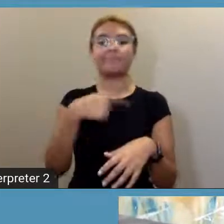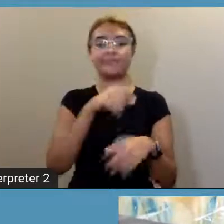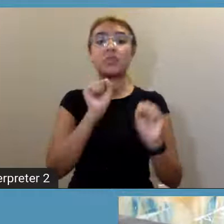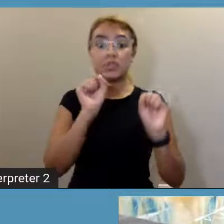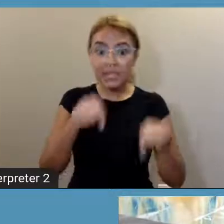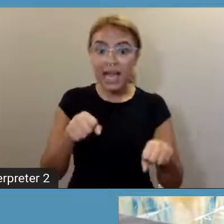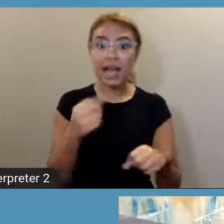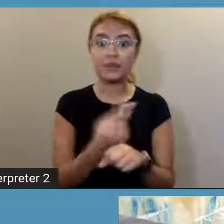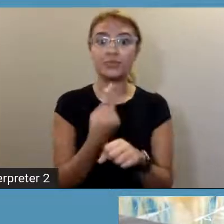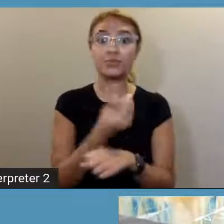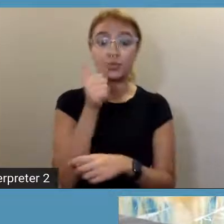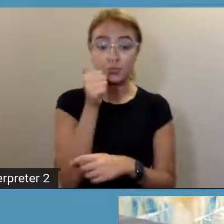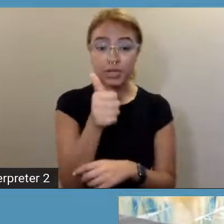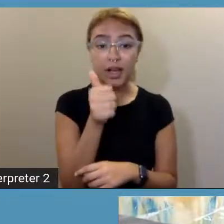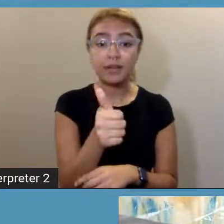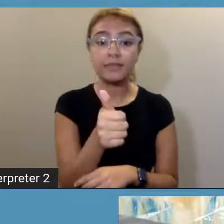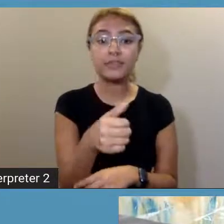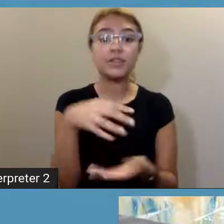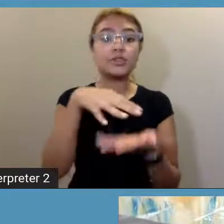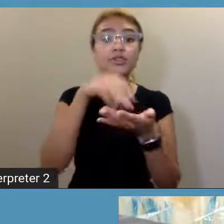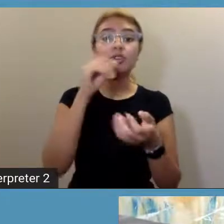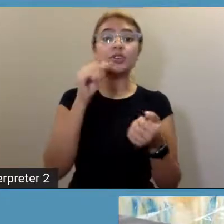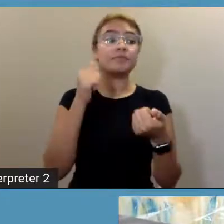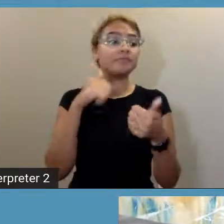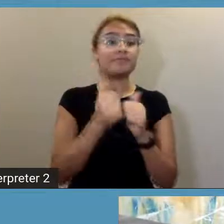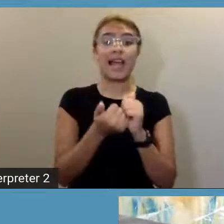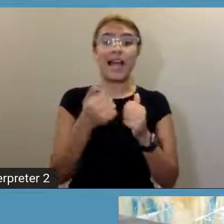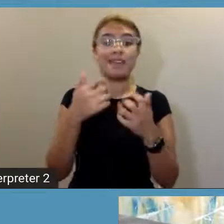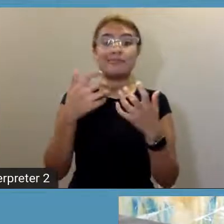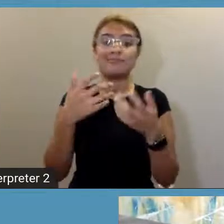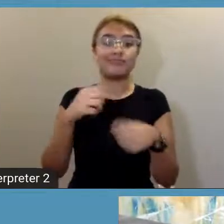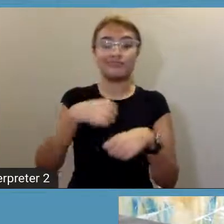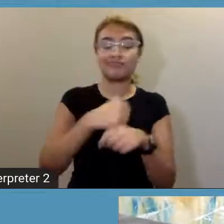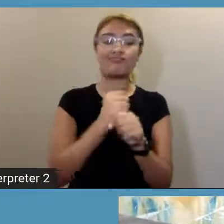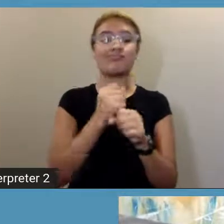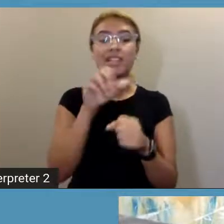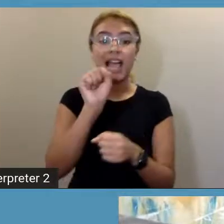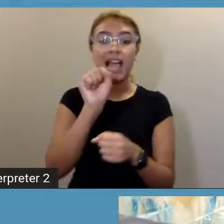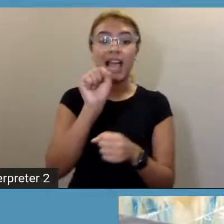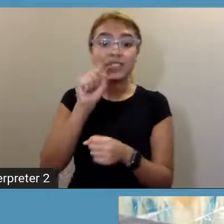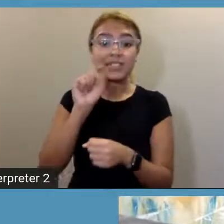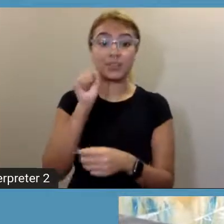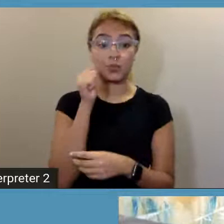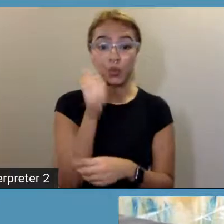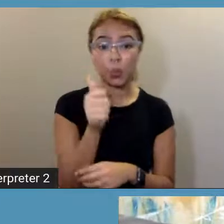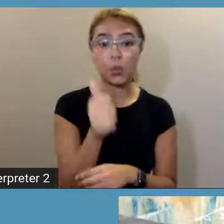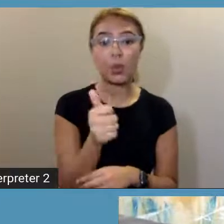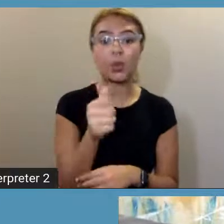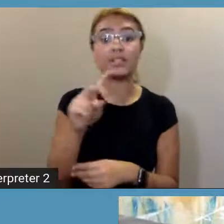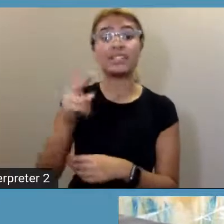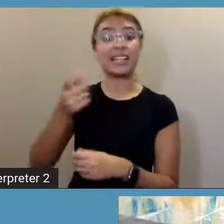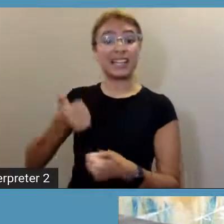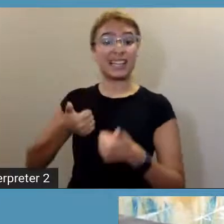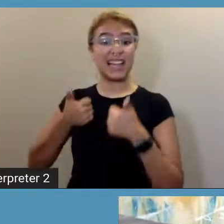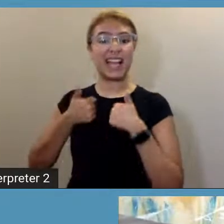and learn how to generate assets in Second Life. And I think that Second Life will be covered